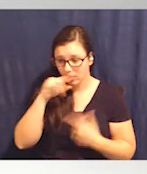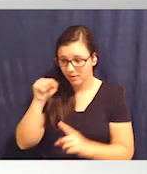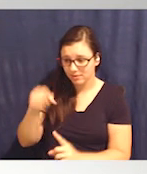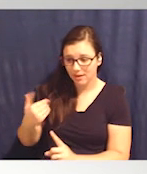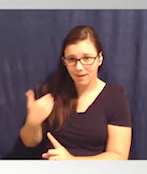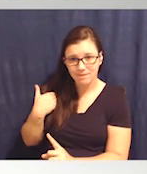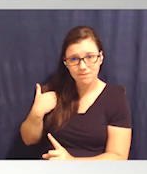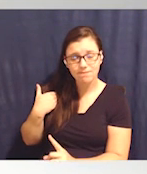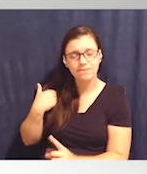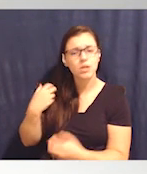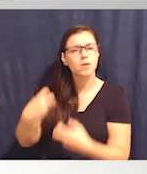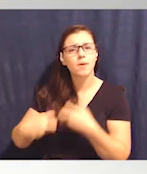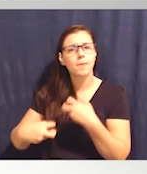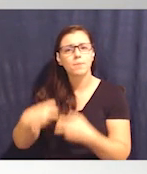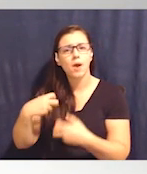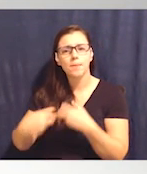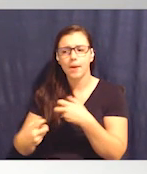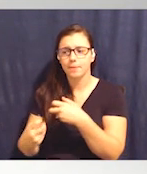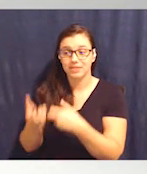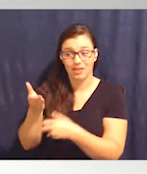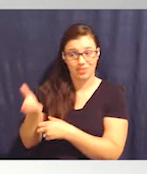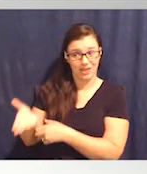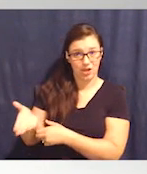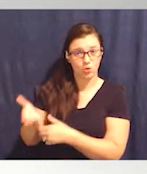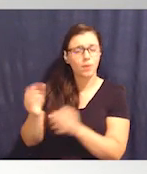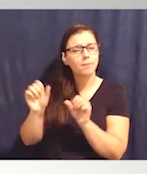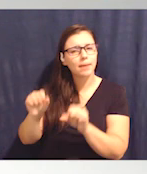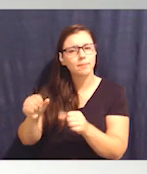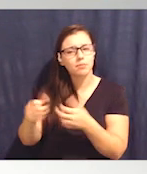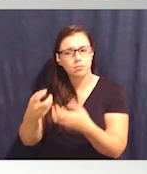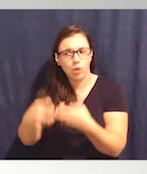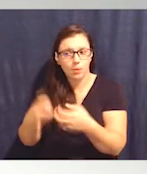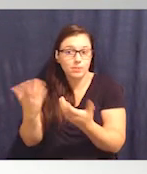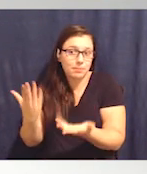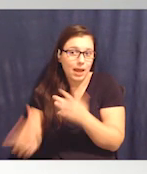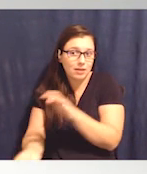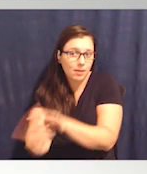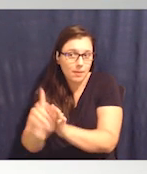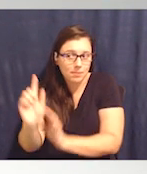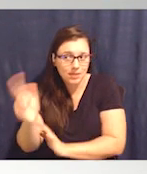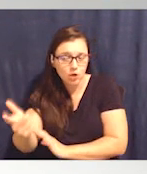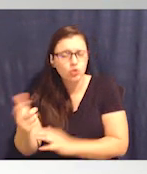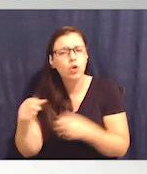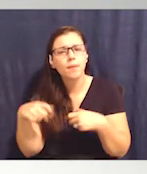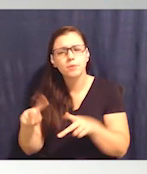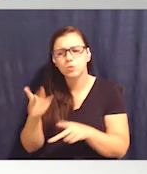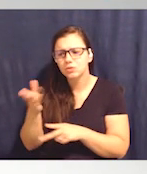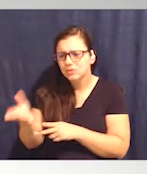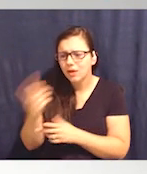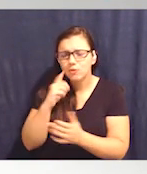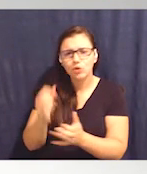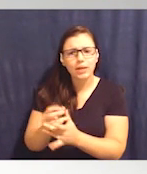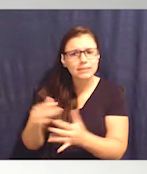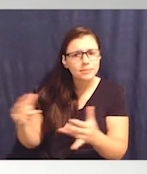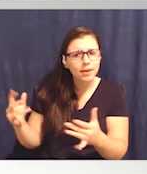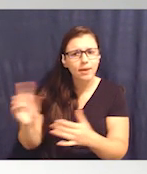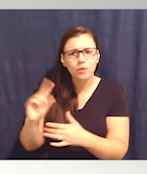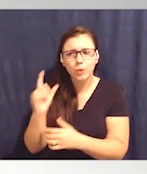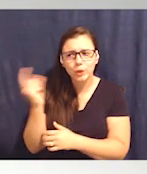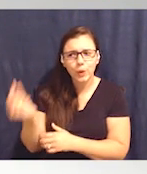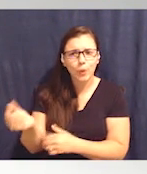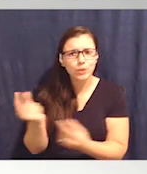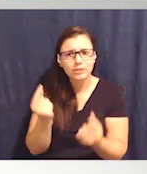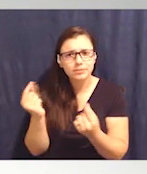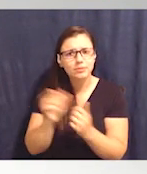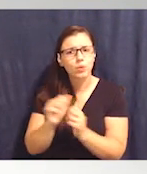exist or you could run into? What are the opportunities that exist to expand where you're going with other resources, what are